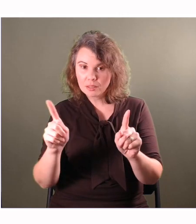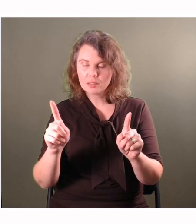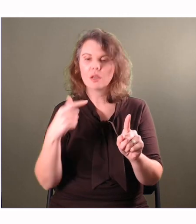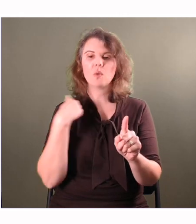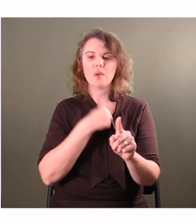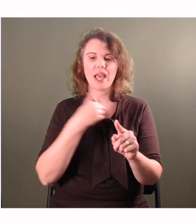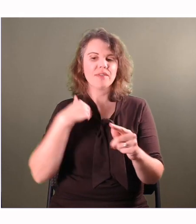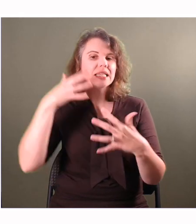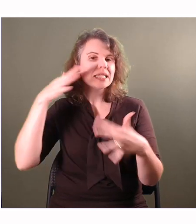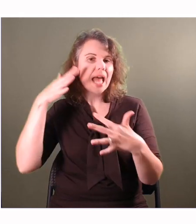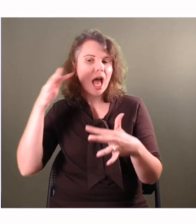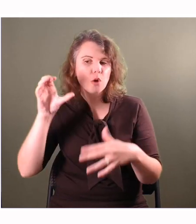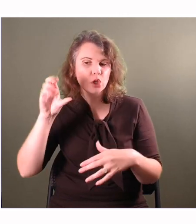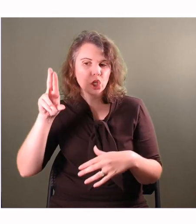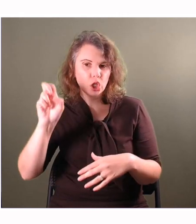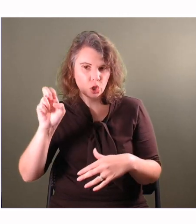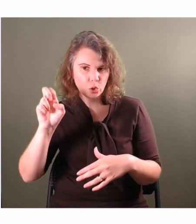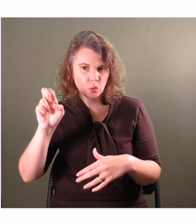cue